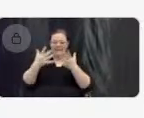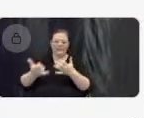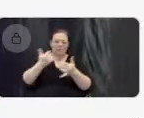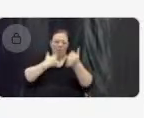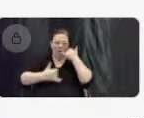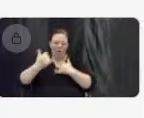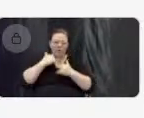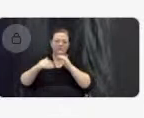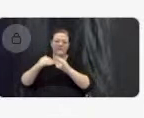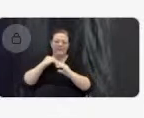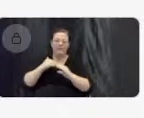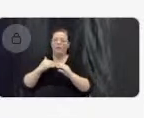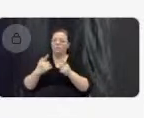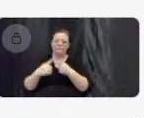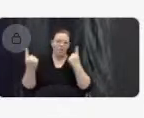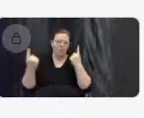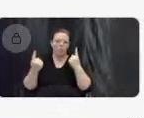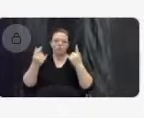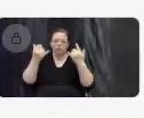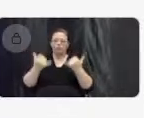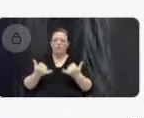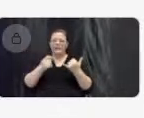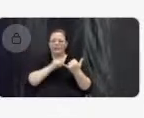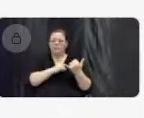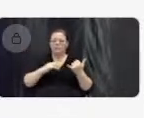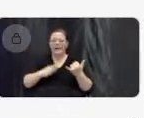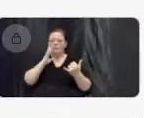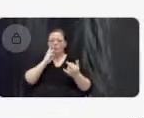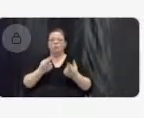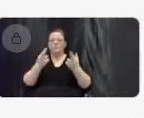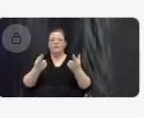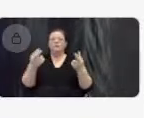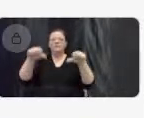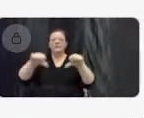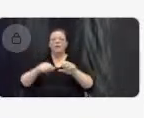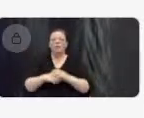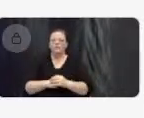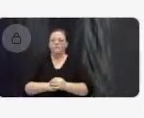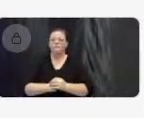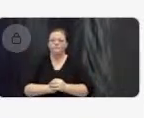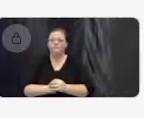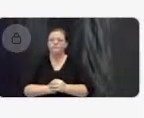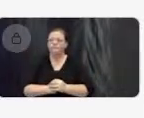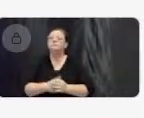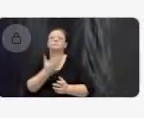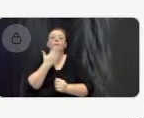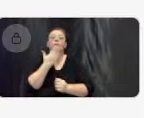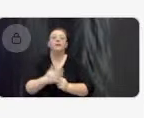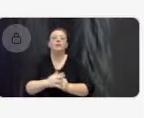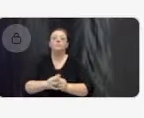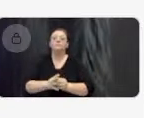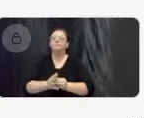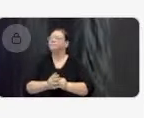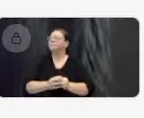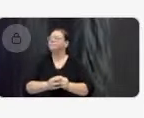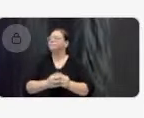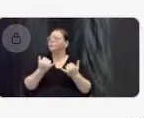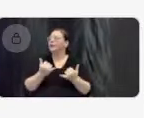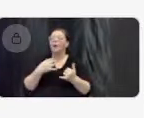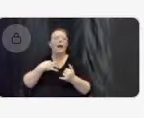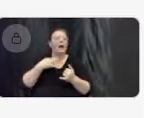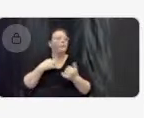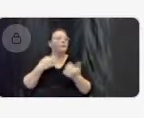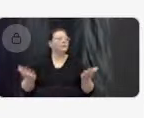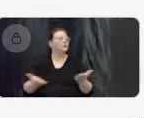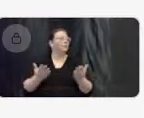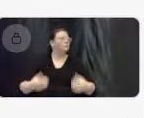emails in opposition. At this time, staff recommends denial. Thank you. All right, at this time, is the applicant